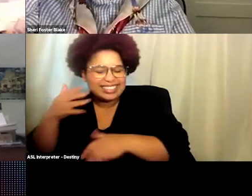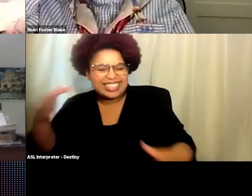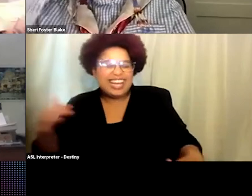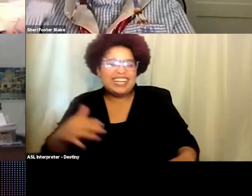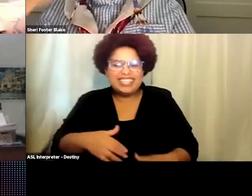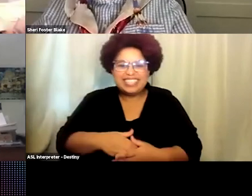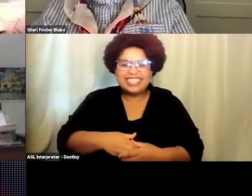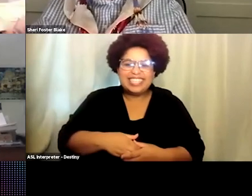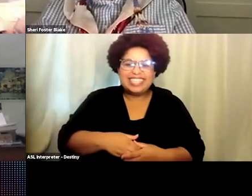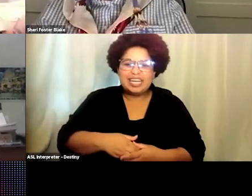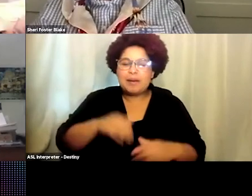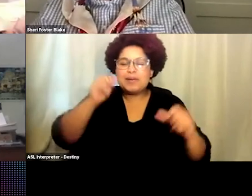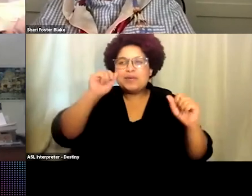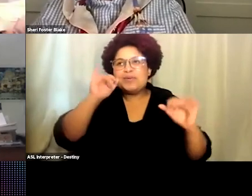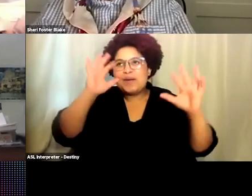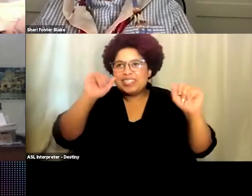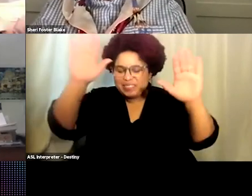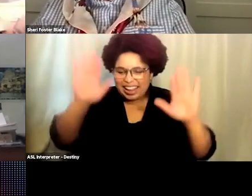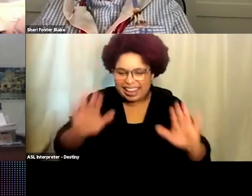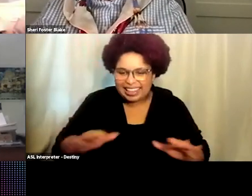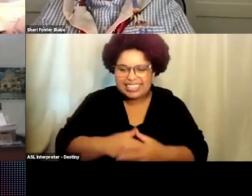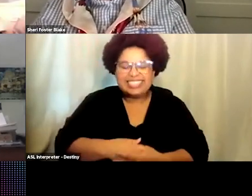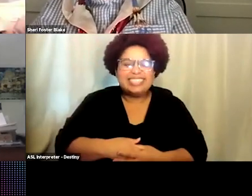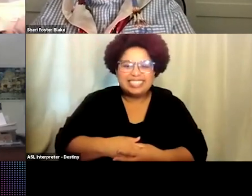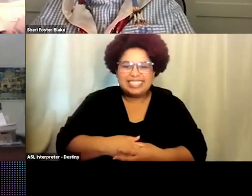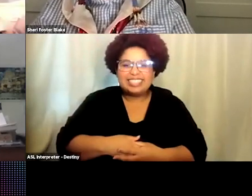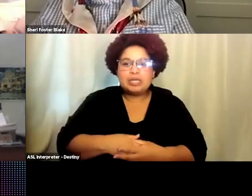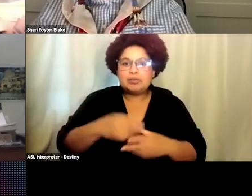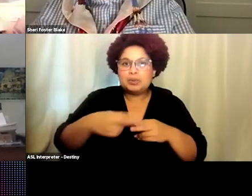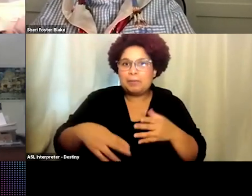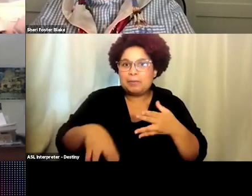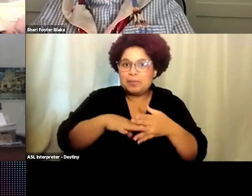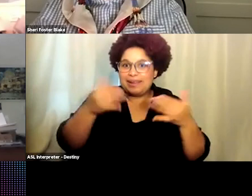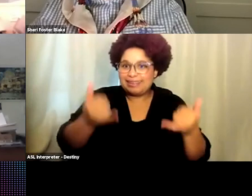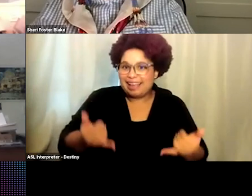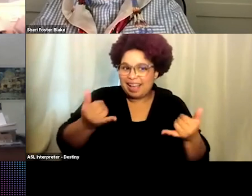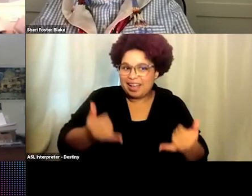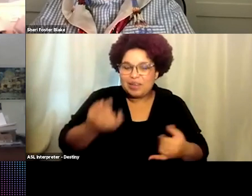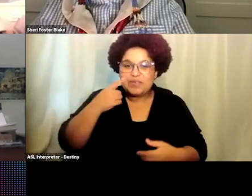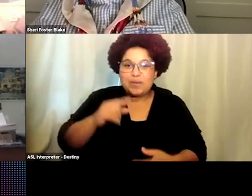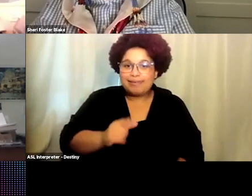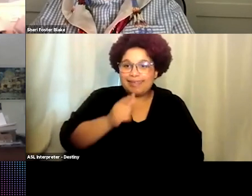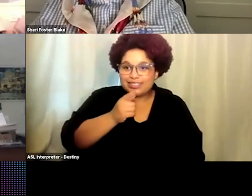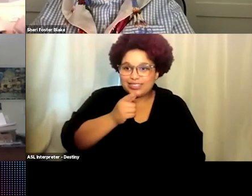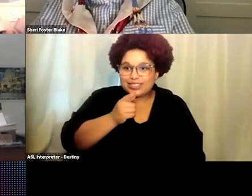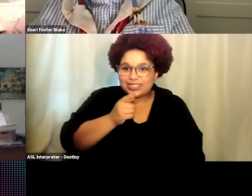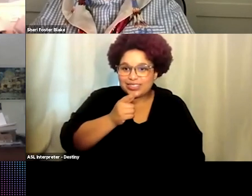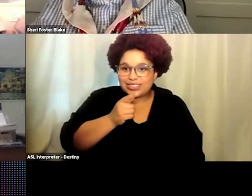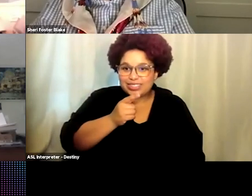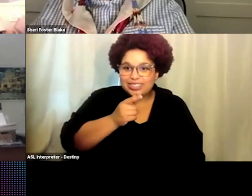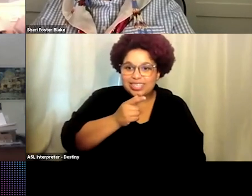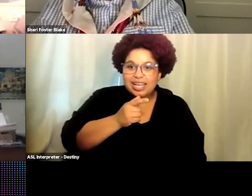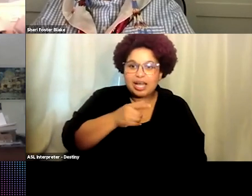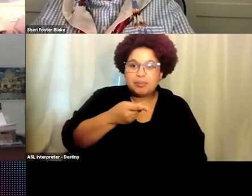But it was wonderful. So we're going to just be taking a little tiny break right now. for lunch Pacific time, but for the